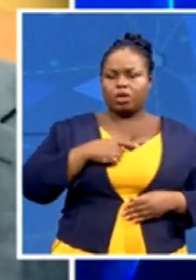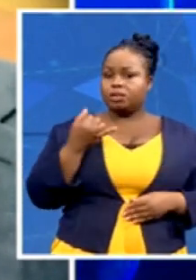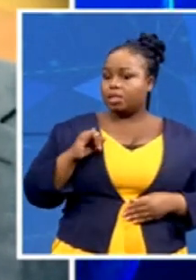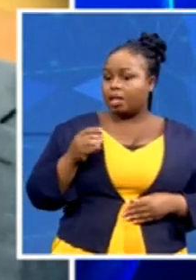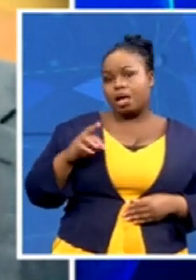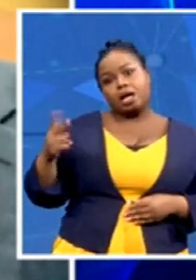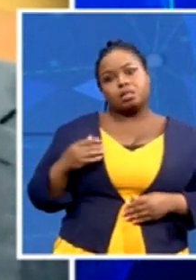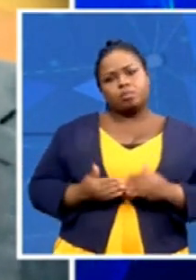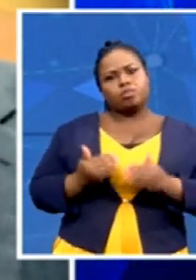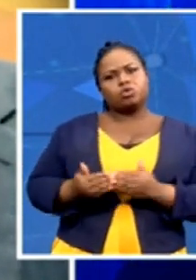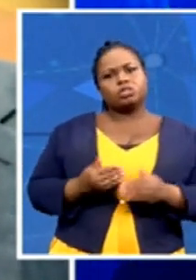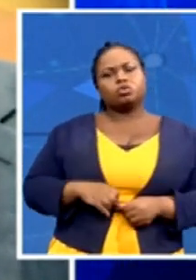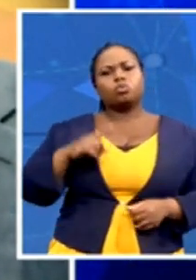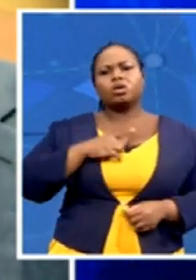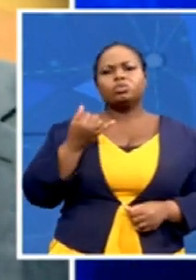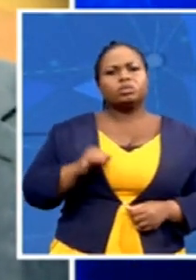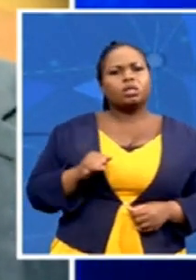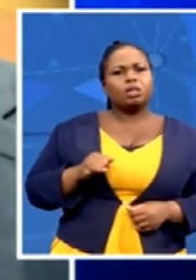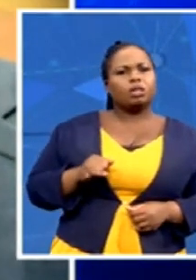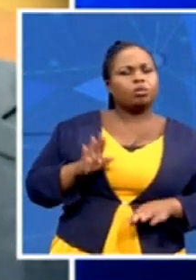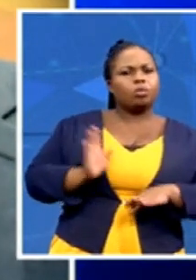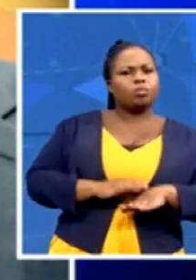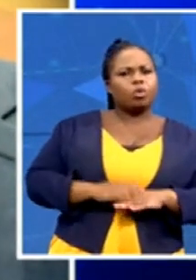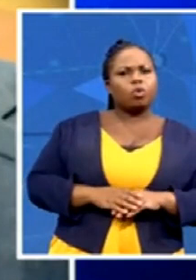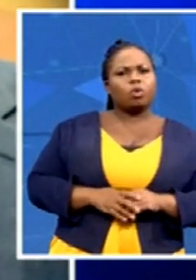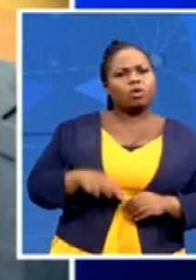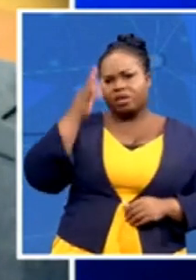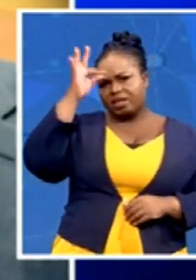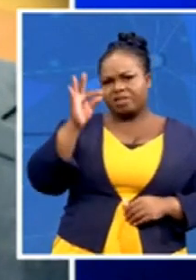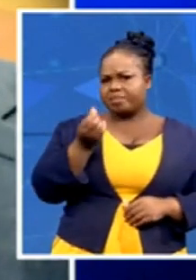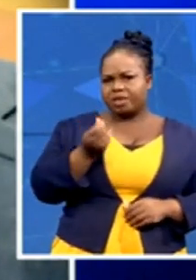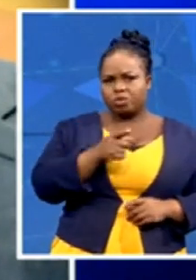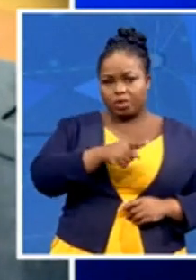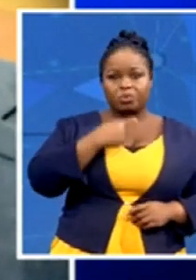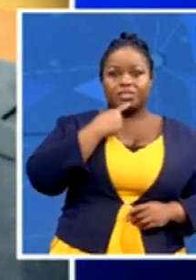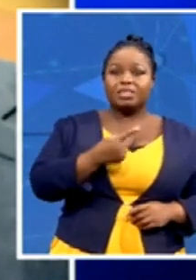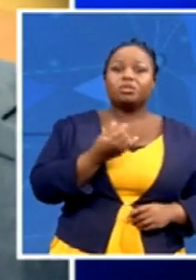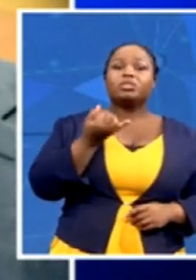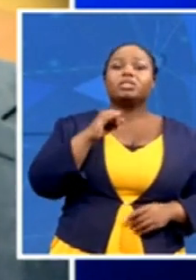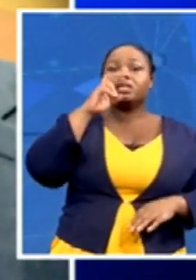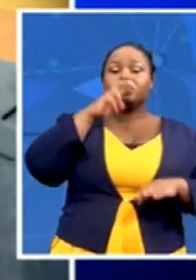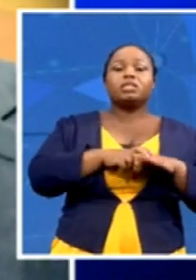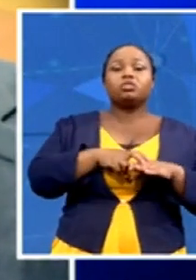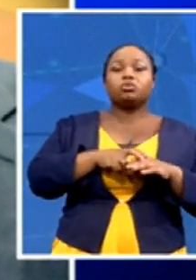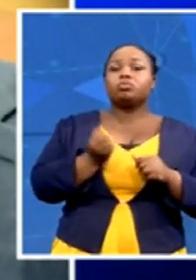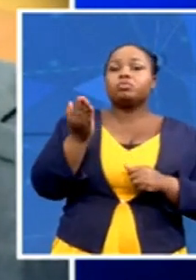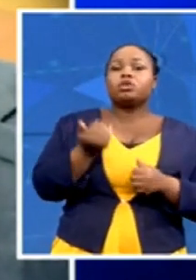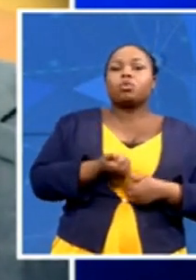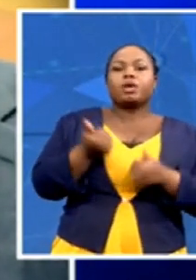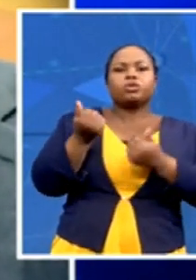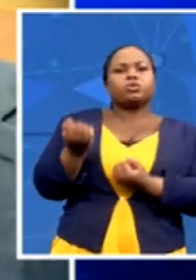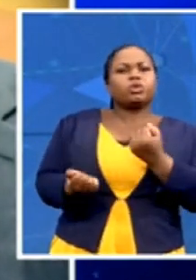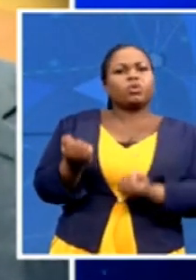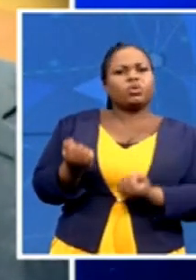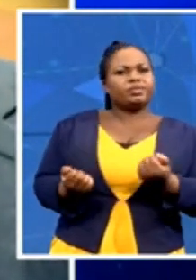the embezzled public funds. You're saying that you still need to refer it to the tribunal to get some sort of recommendation of what